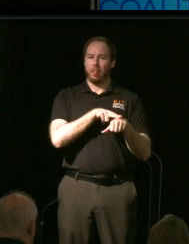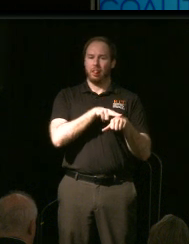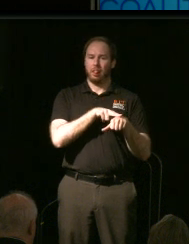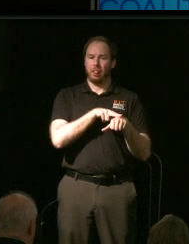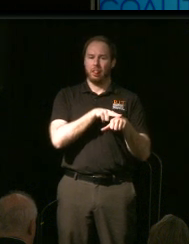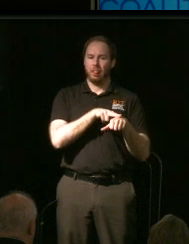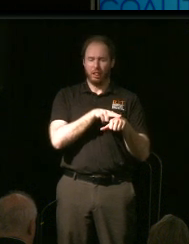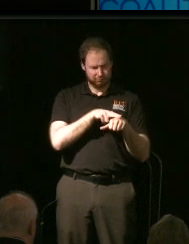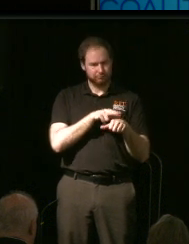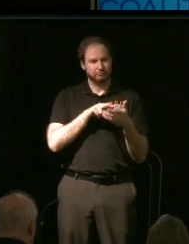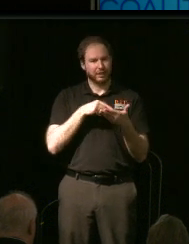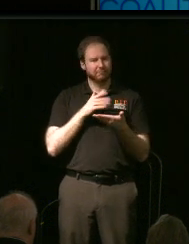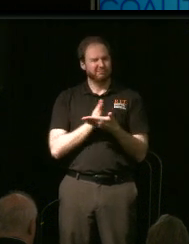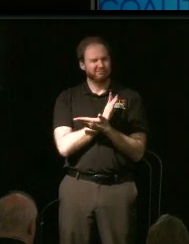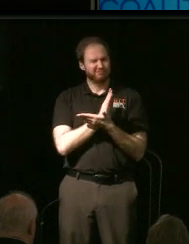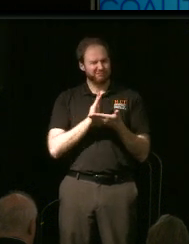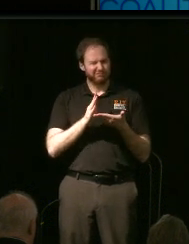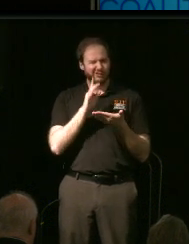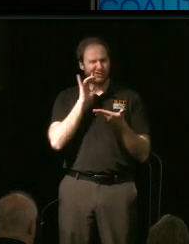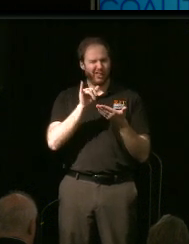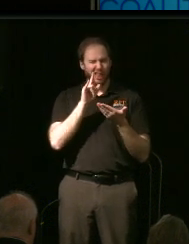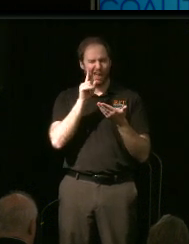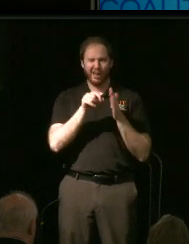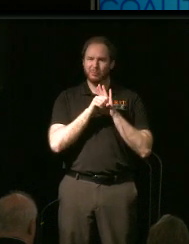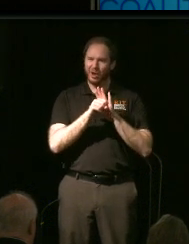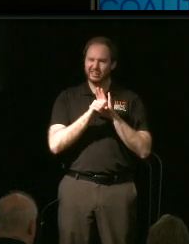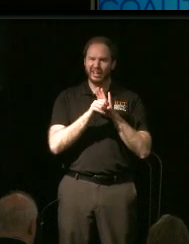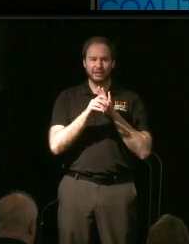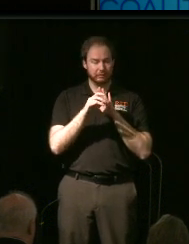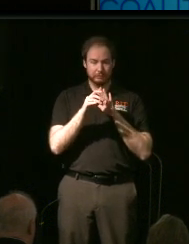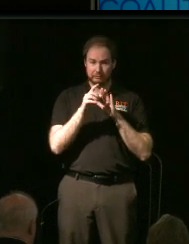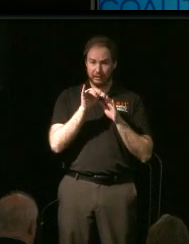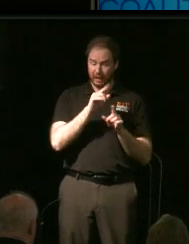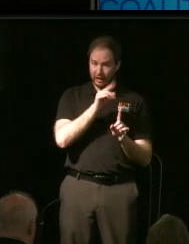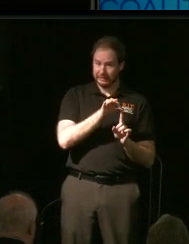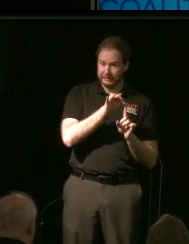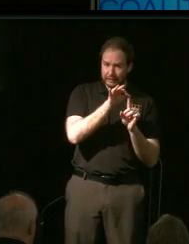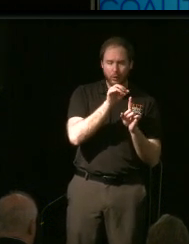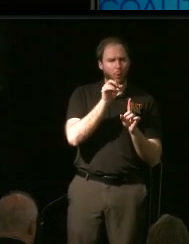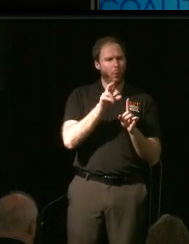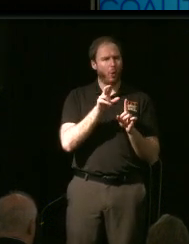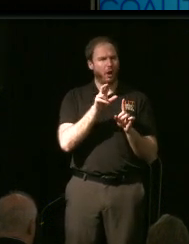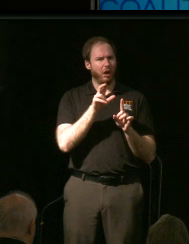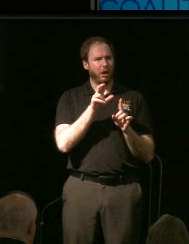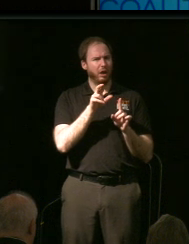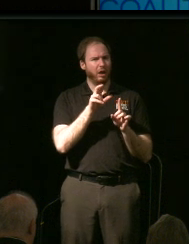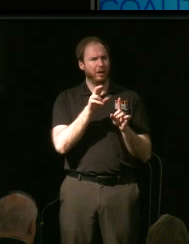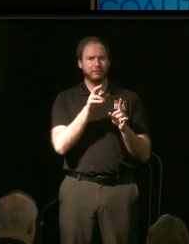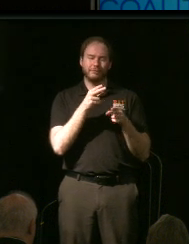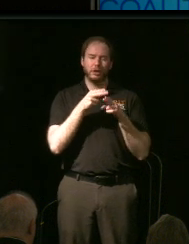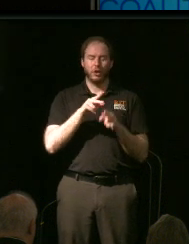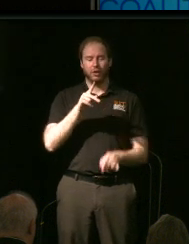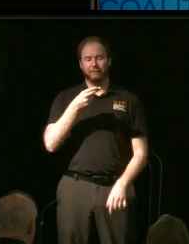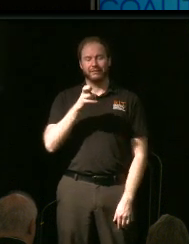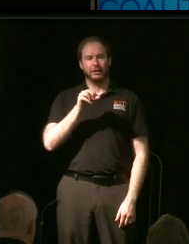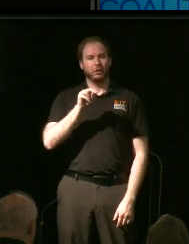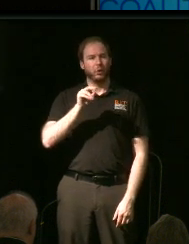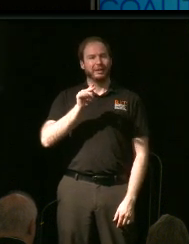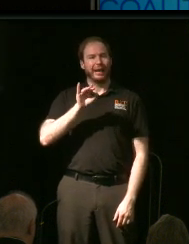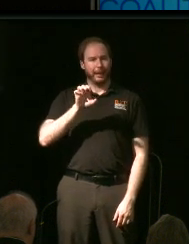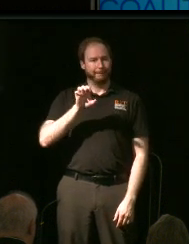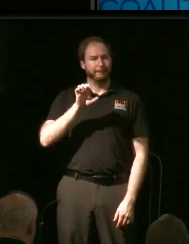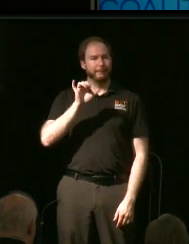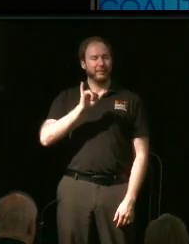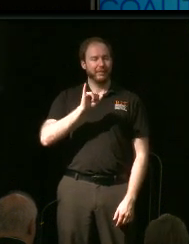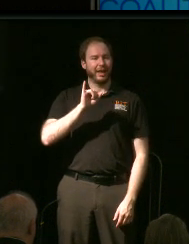this wide range of presentations, and I don't know if we call that atypical, or we just call that what's called a phenotype, the clinical presentation